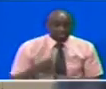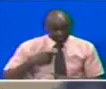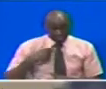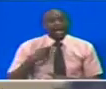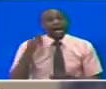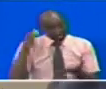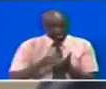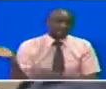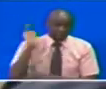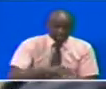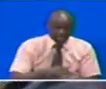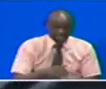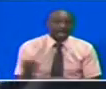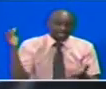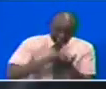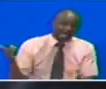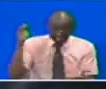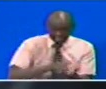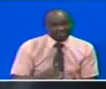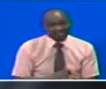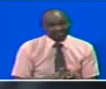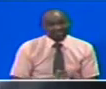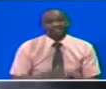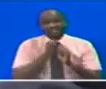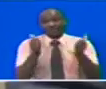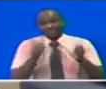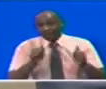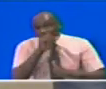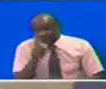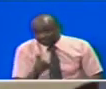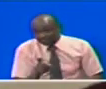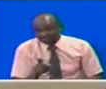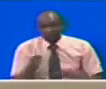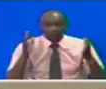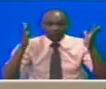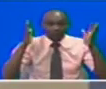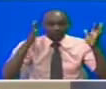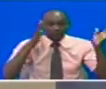nitarudi tena, na tena, na tena. Sawa, sawa.